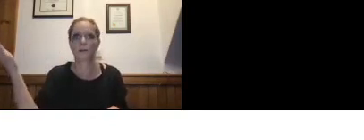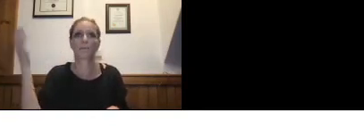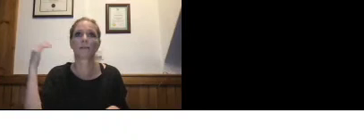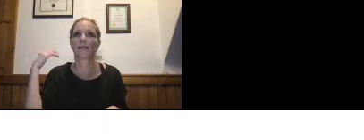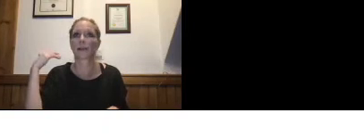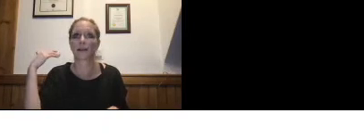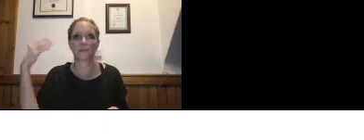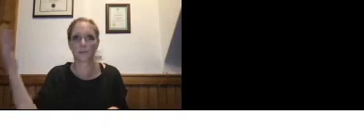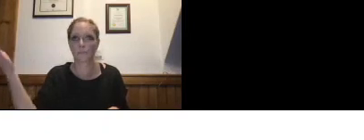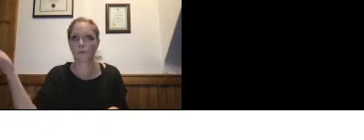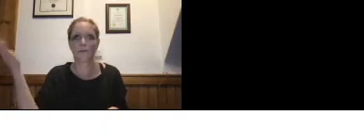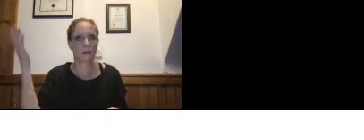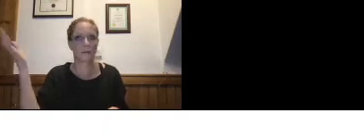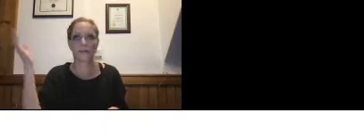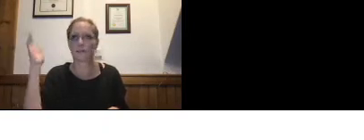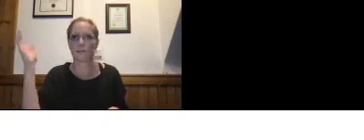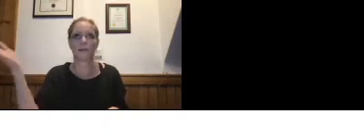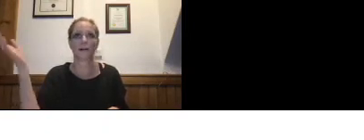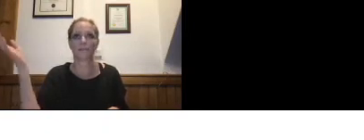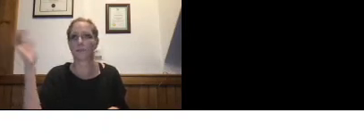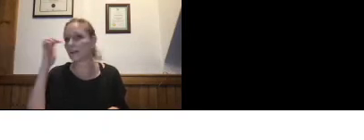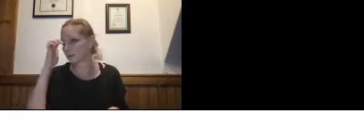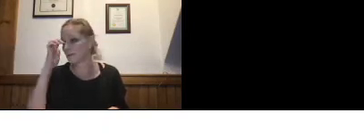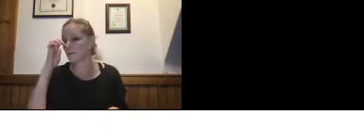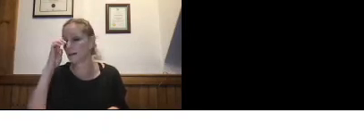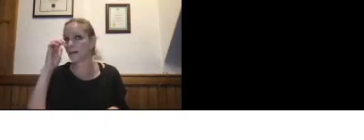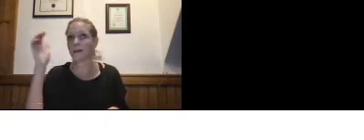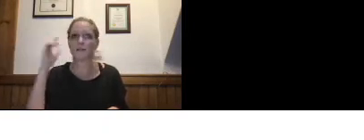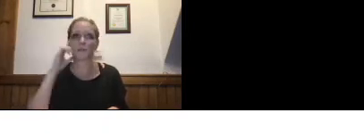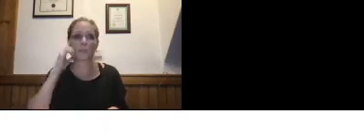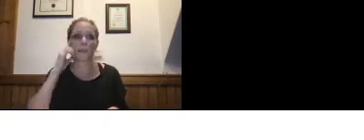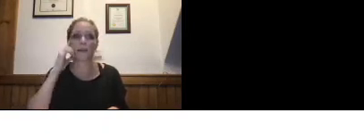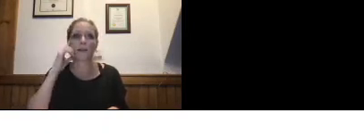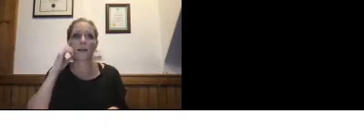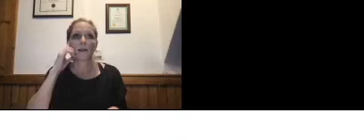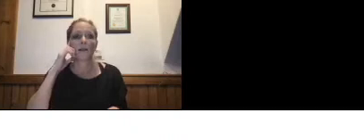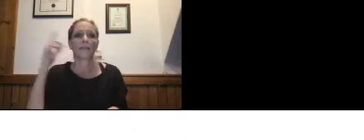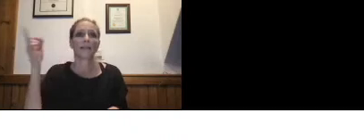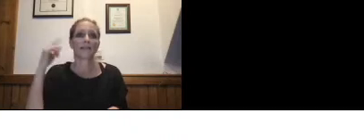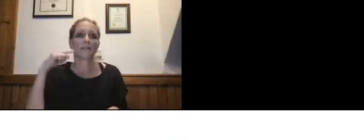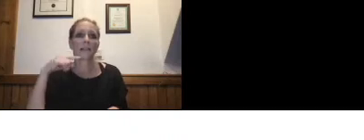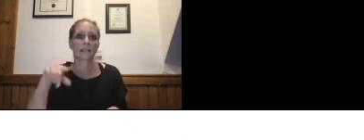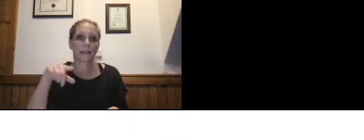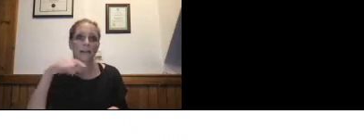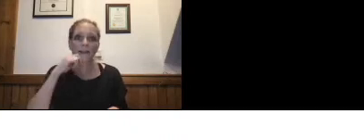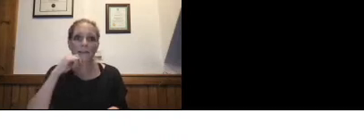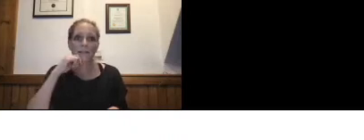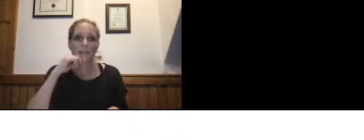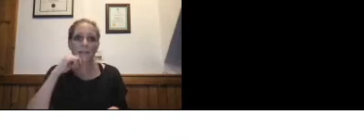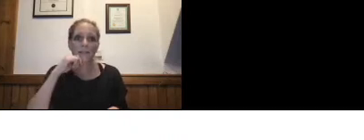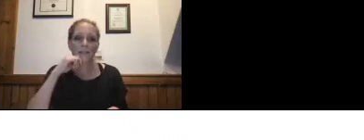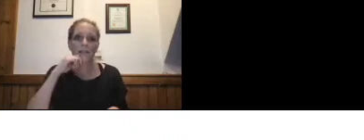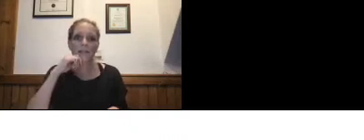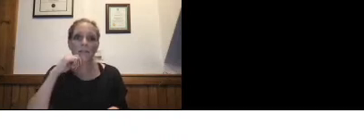function properly and support healthy cells and neurons. In the case of the expanded